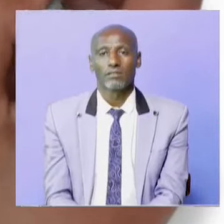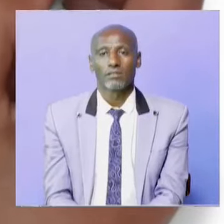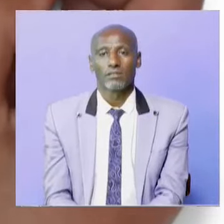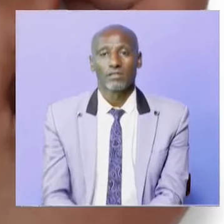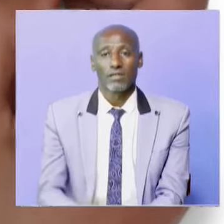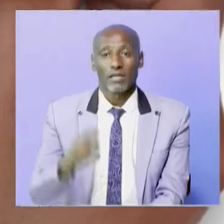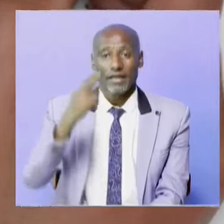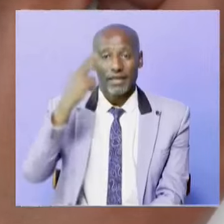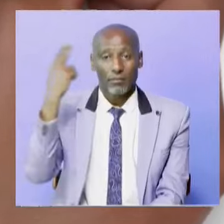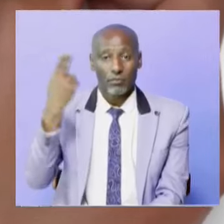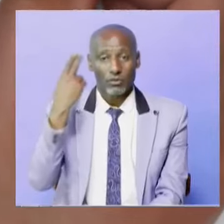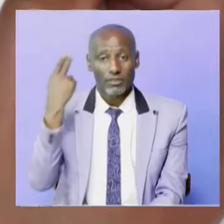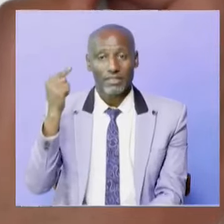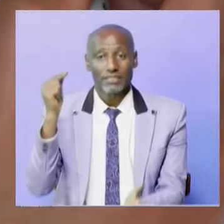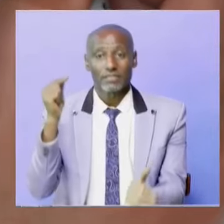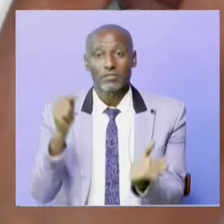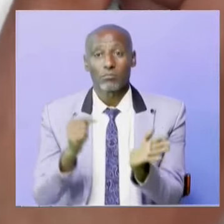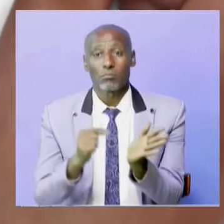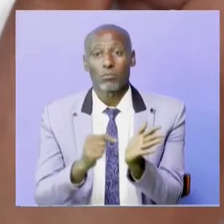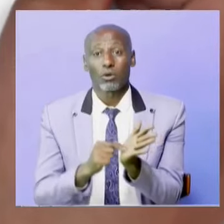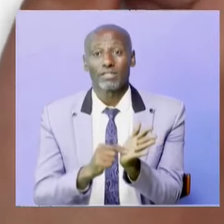Important points.